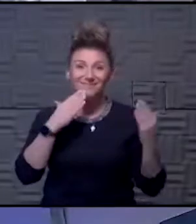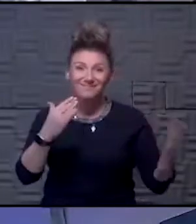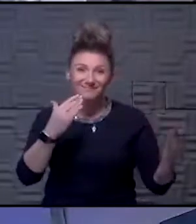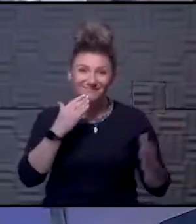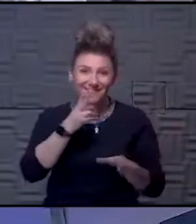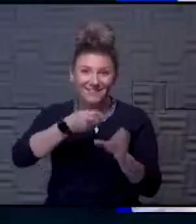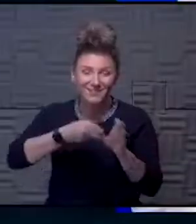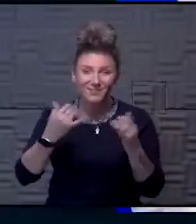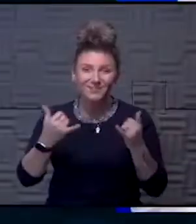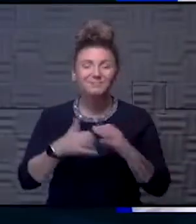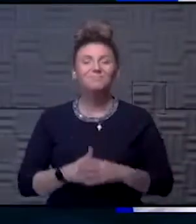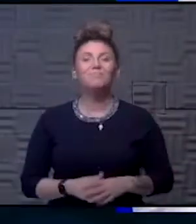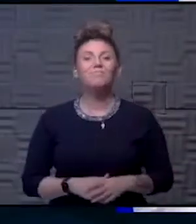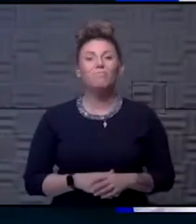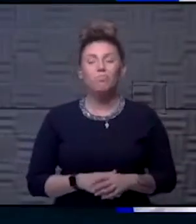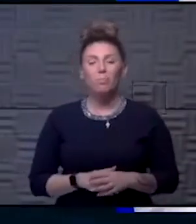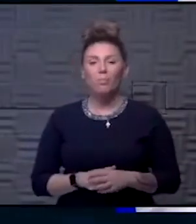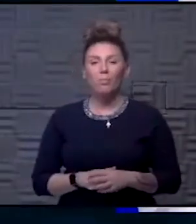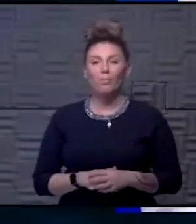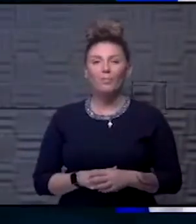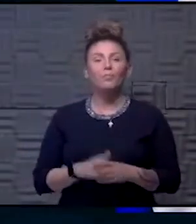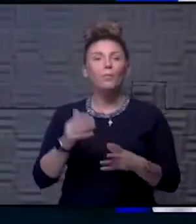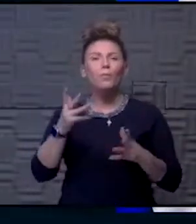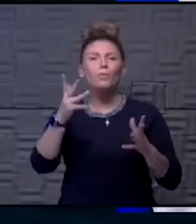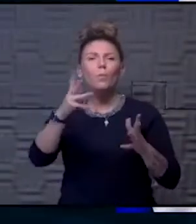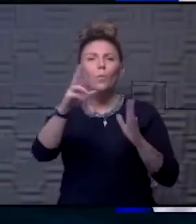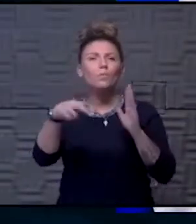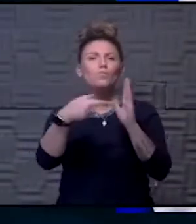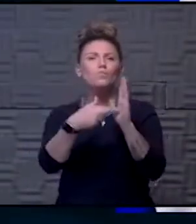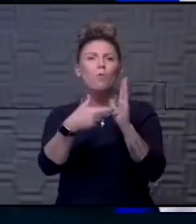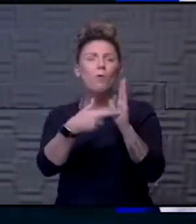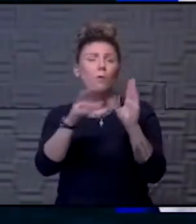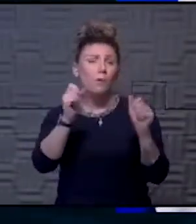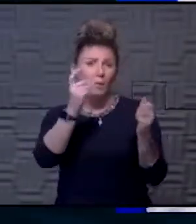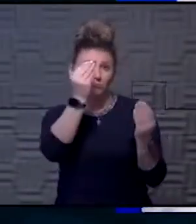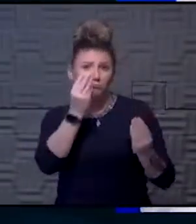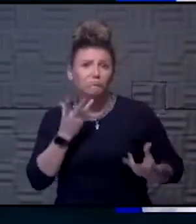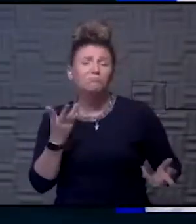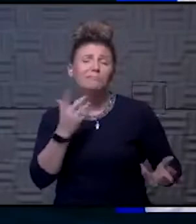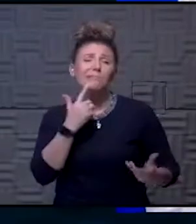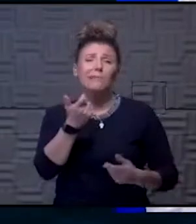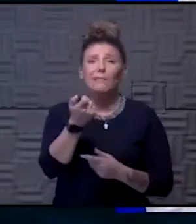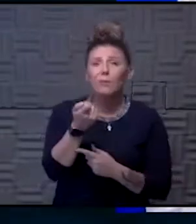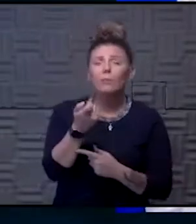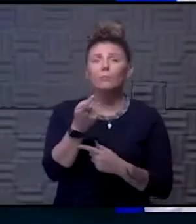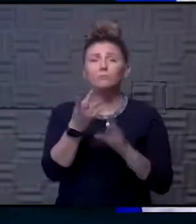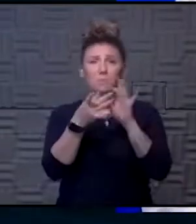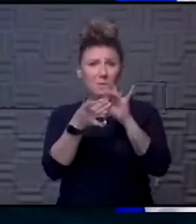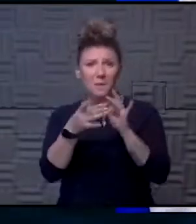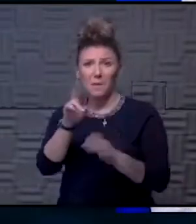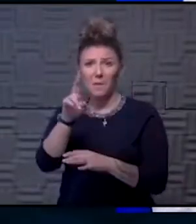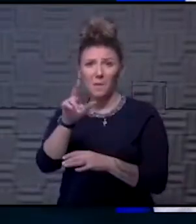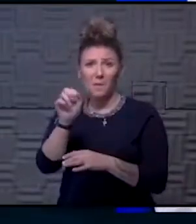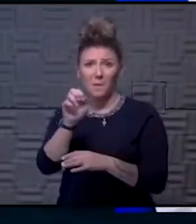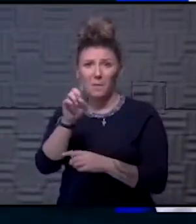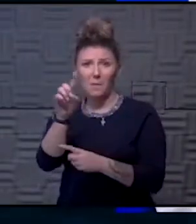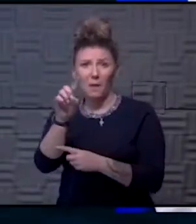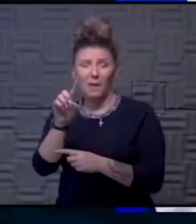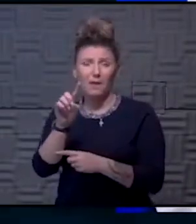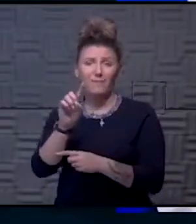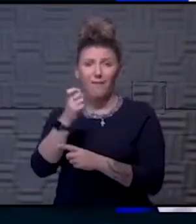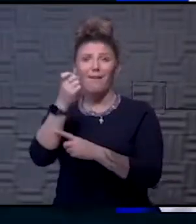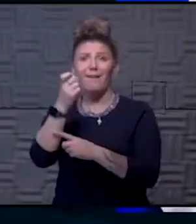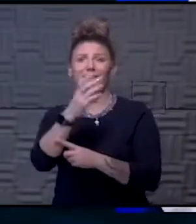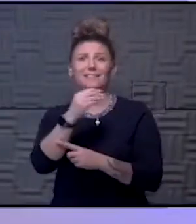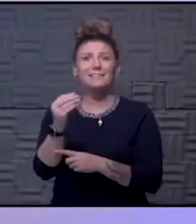as well. Tell us a little bit about your role both in the RadX Up program, but also in the Juntos Center here